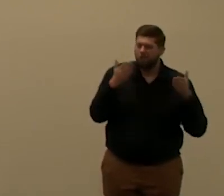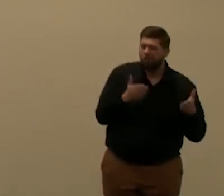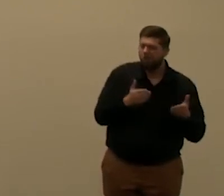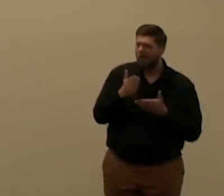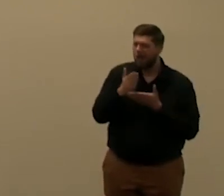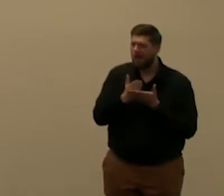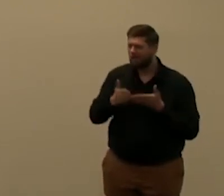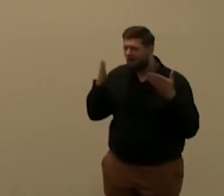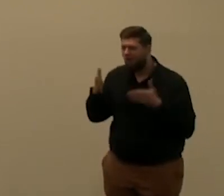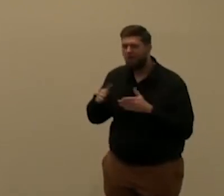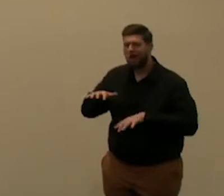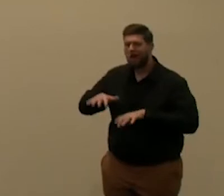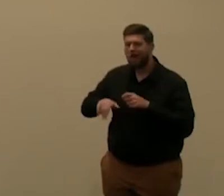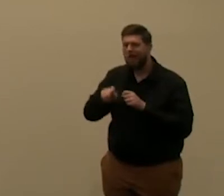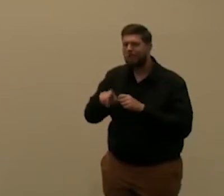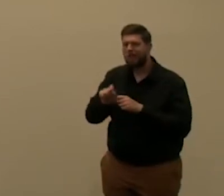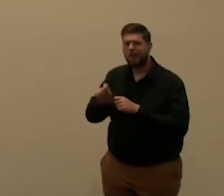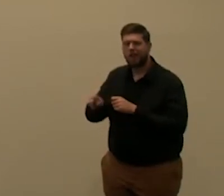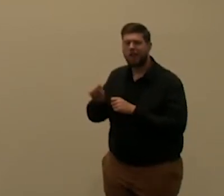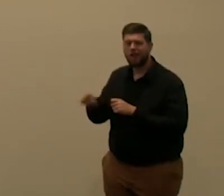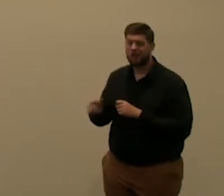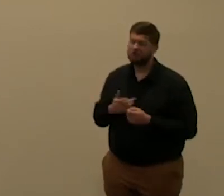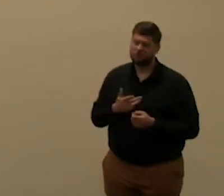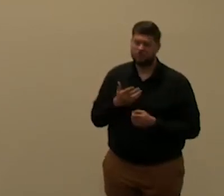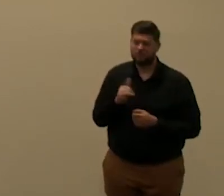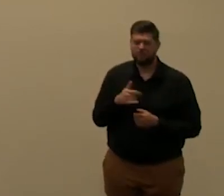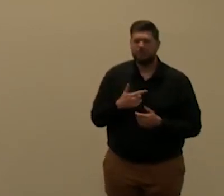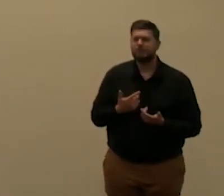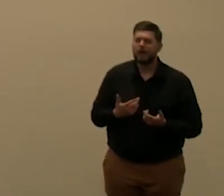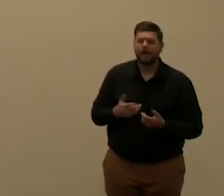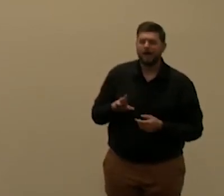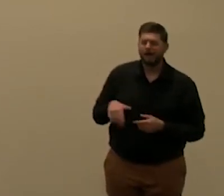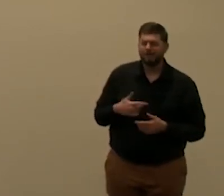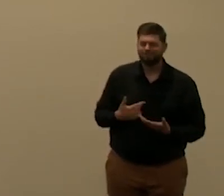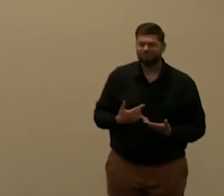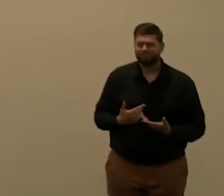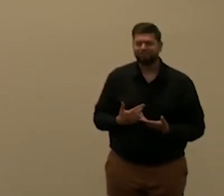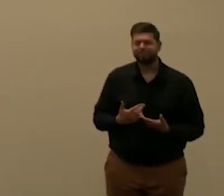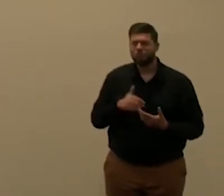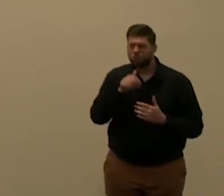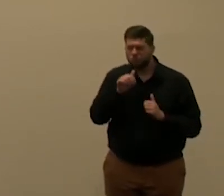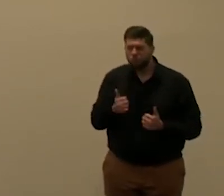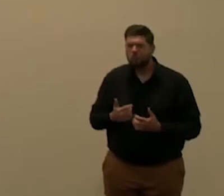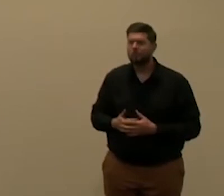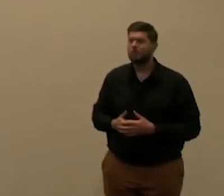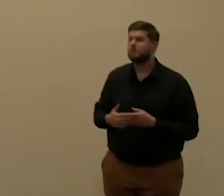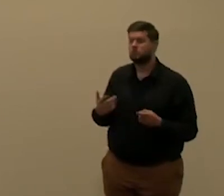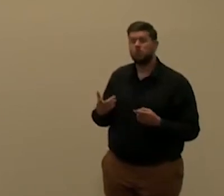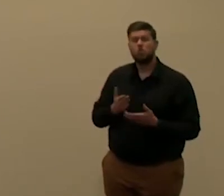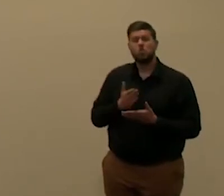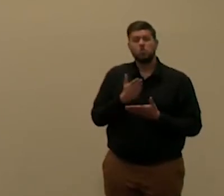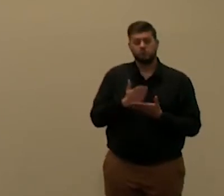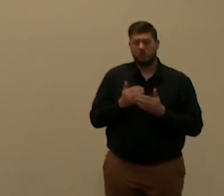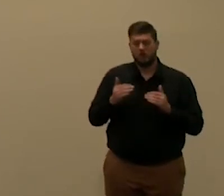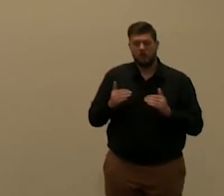shouldn't be in that meeting if you're actually working. So this is, as I said, the umbrella category of low quality